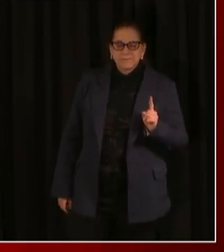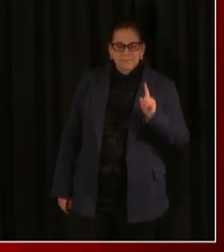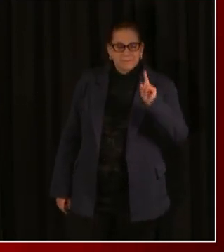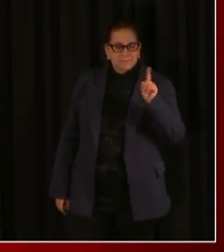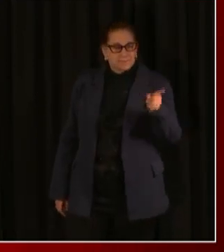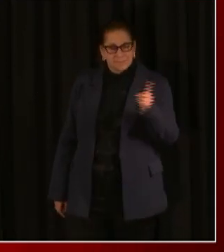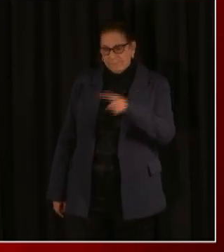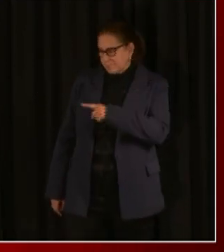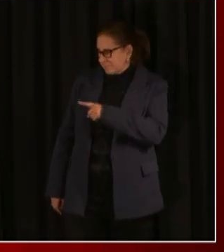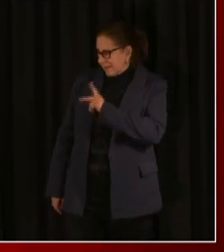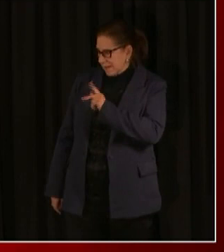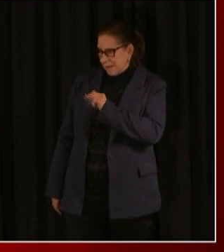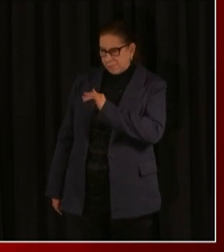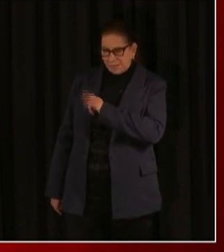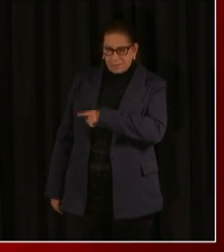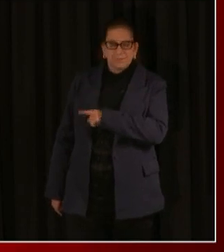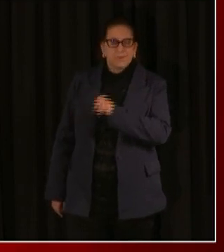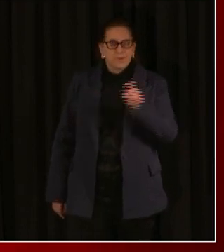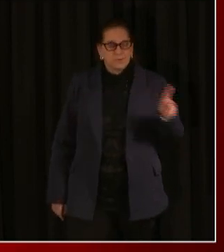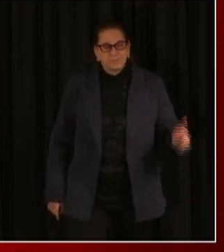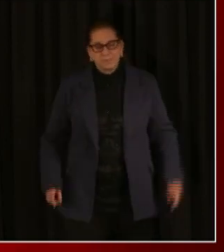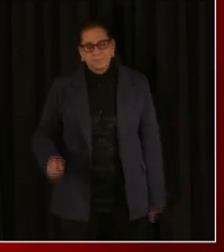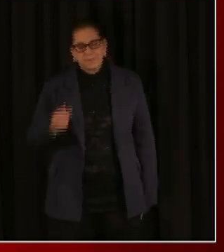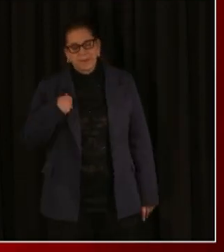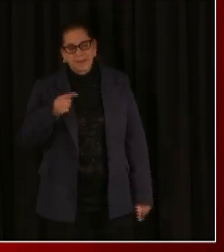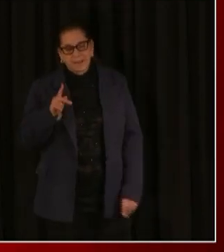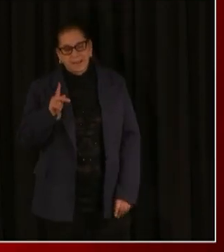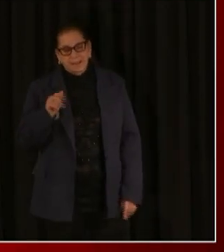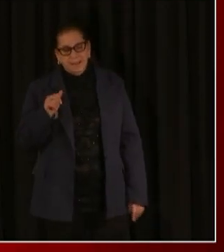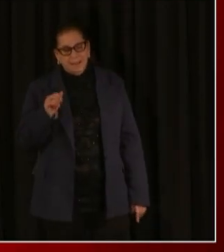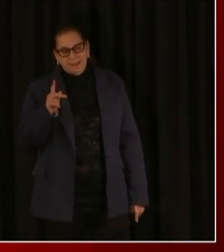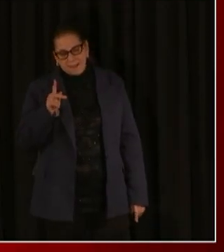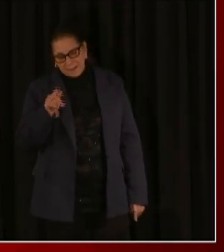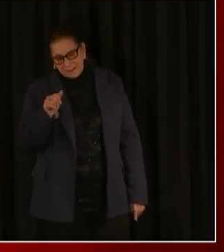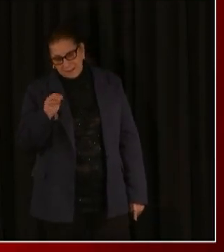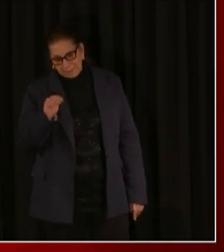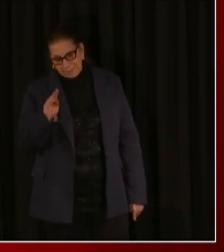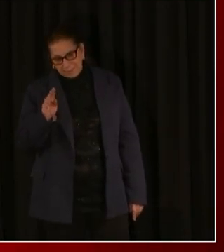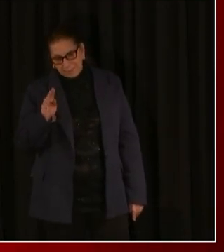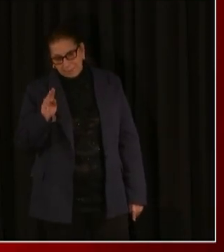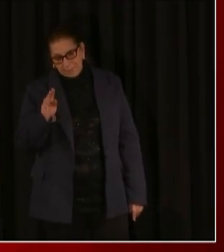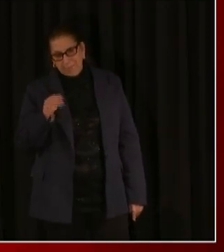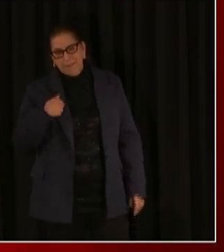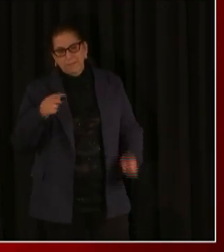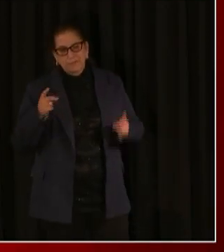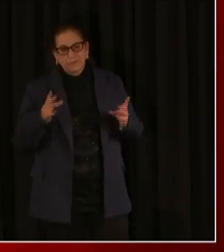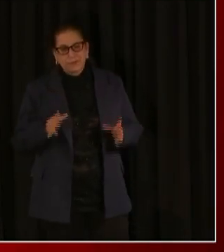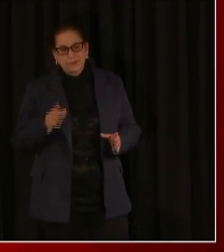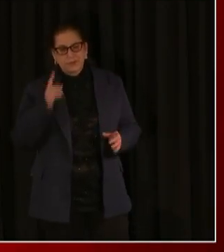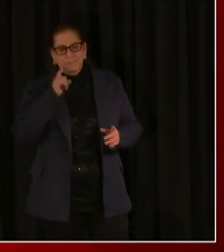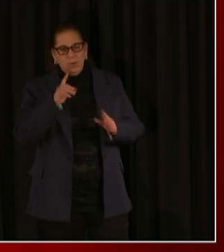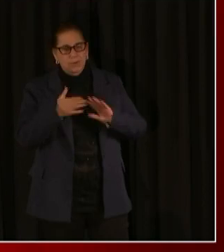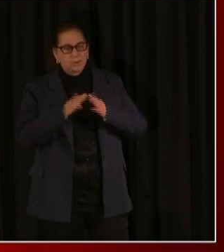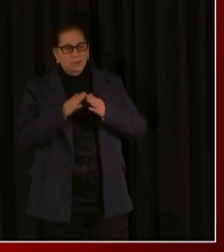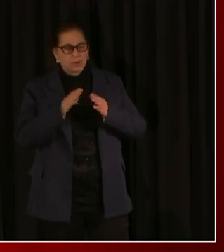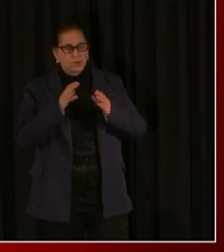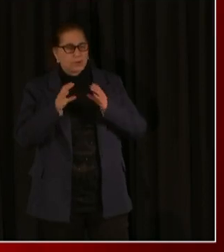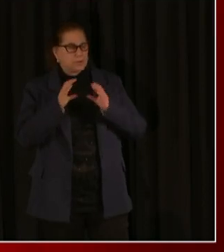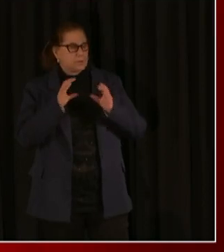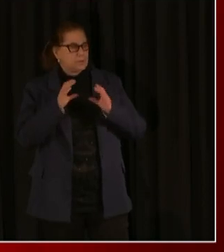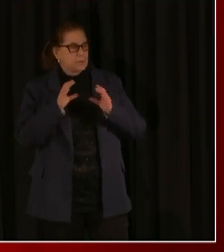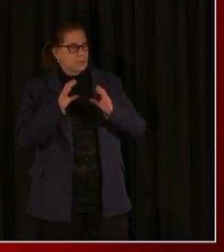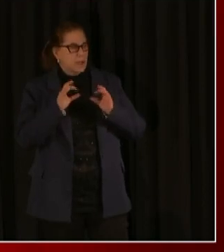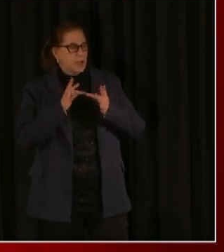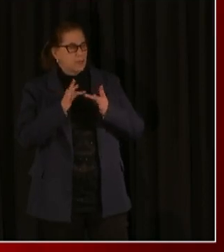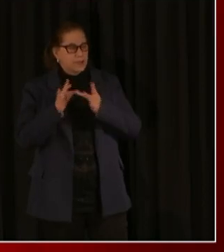Health. What we will recommend first is that they would actually use our phone line if they're able